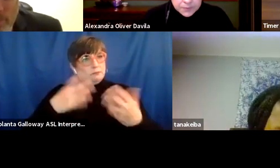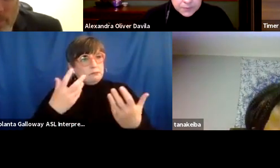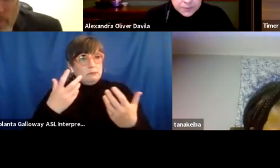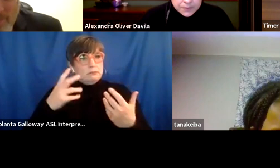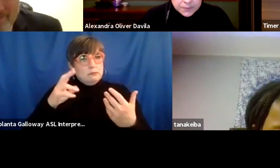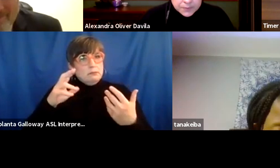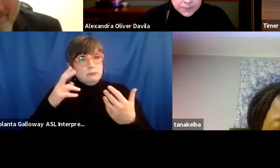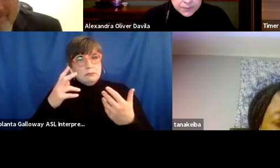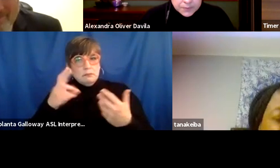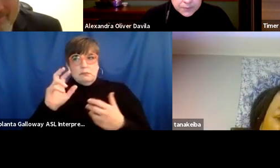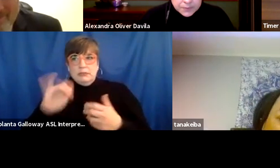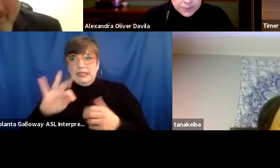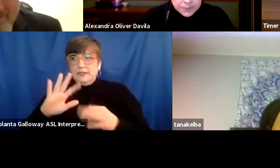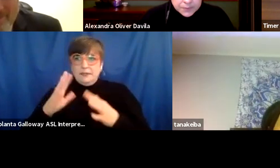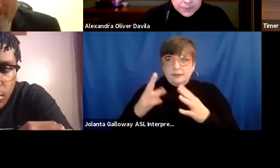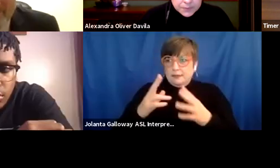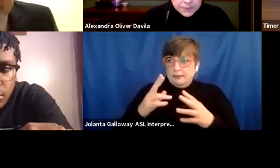ever come upon them. Sorry.